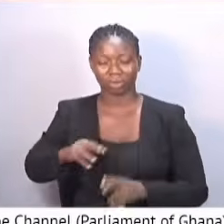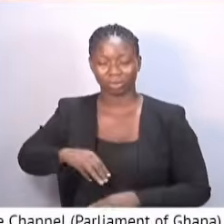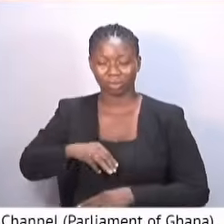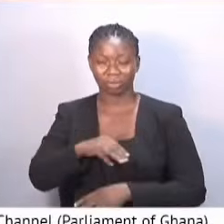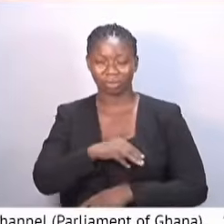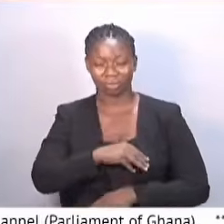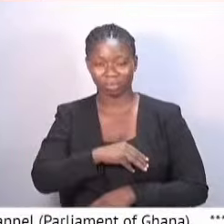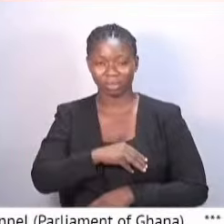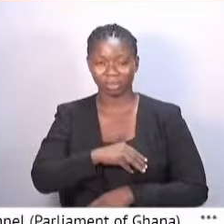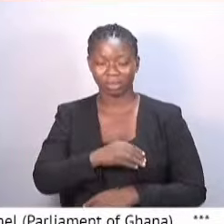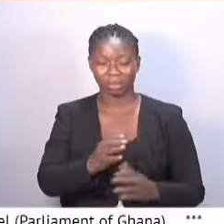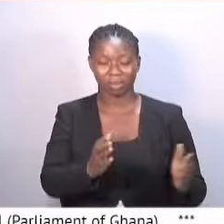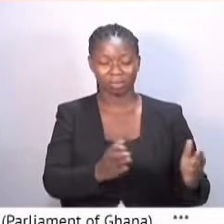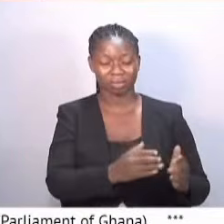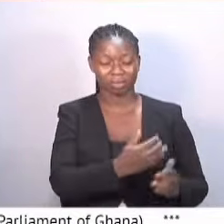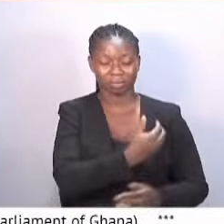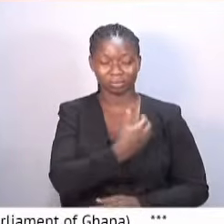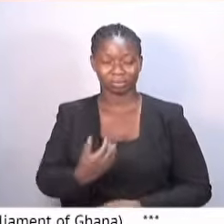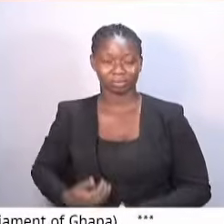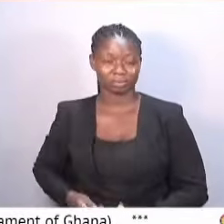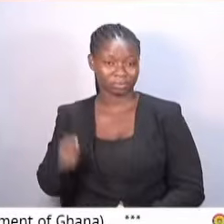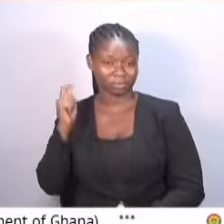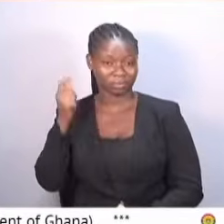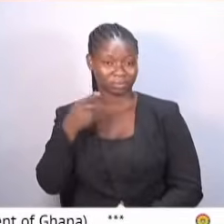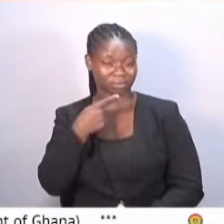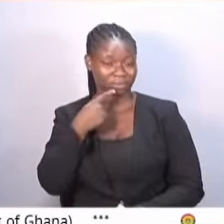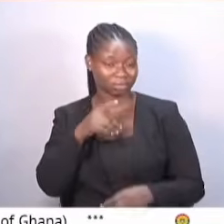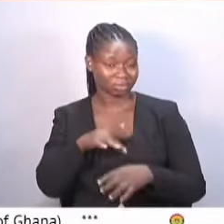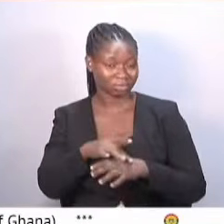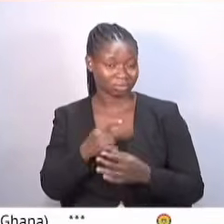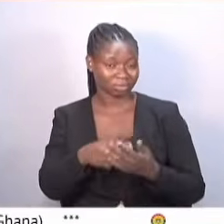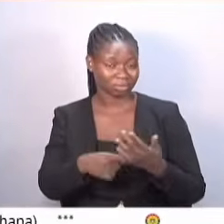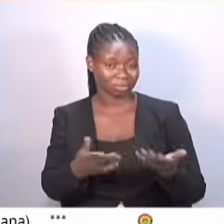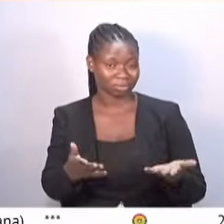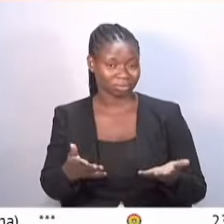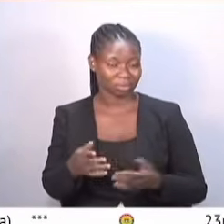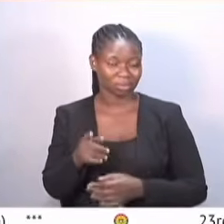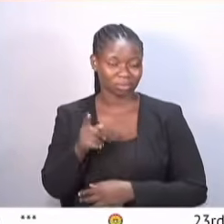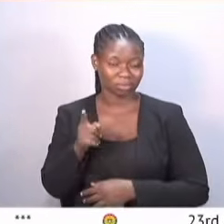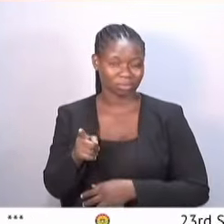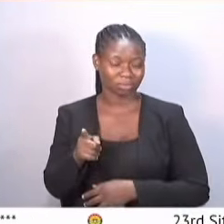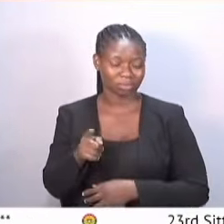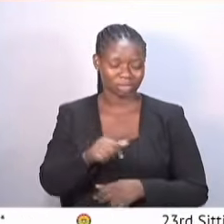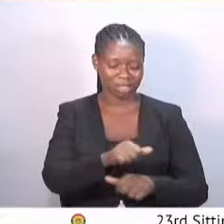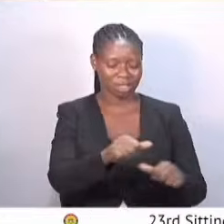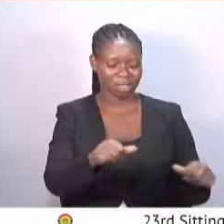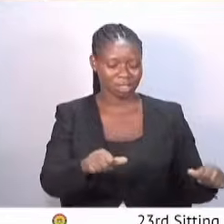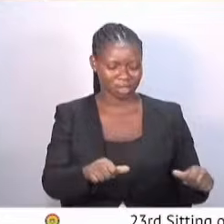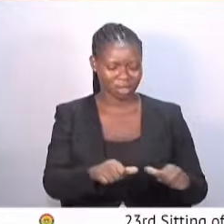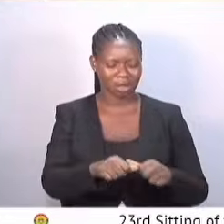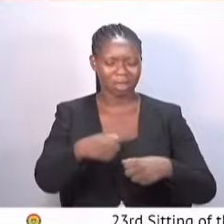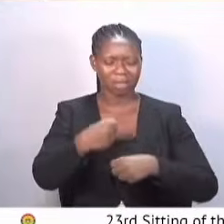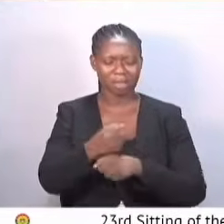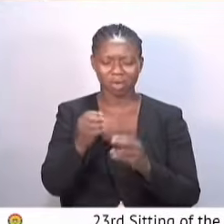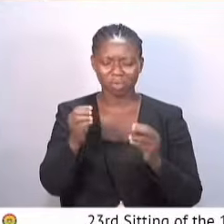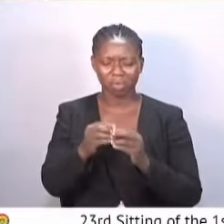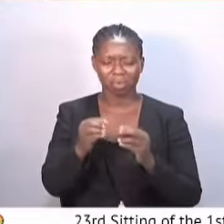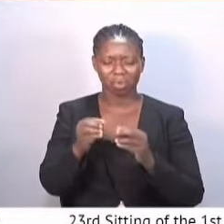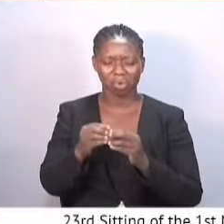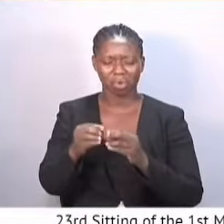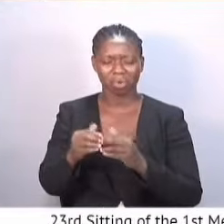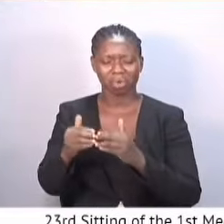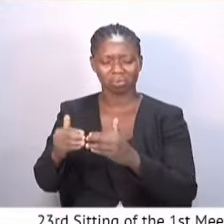Adwe, said that his sector has made a lot of